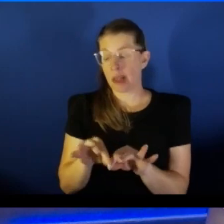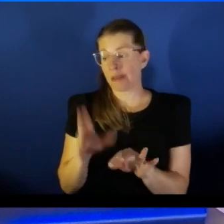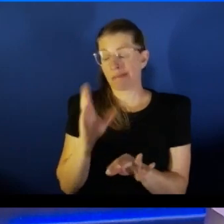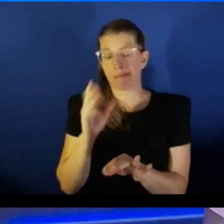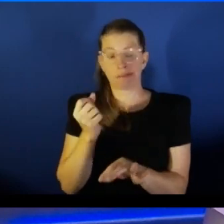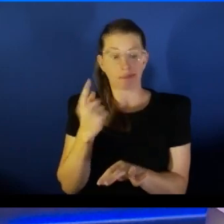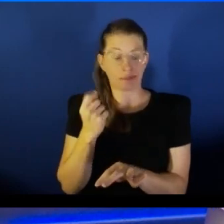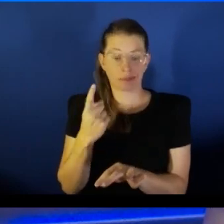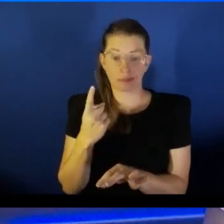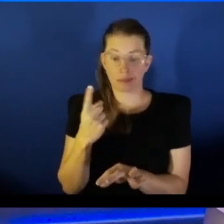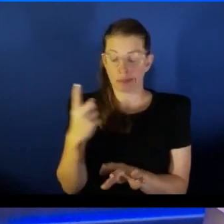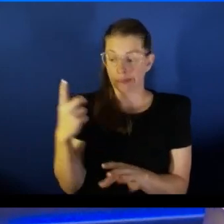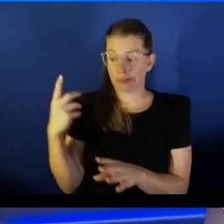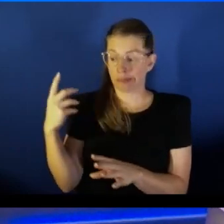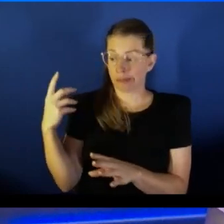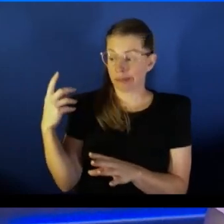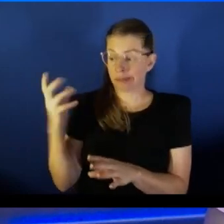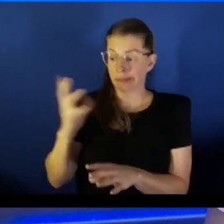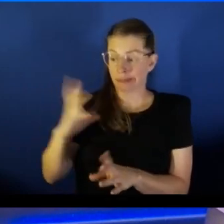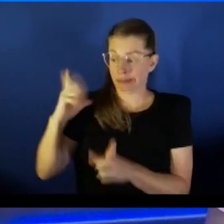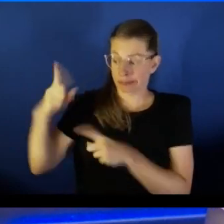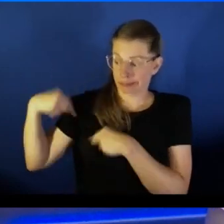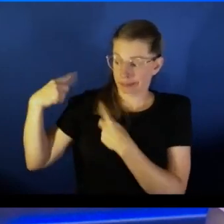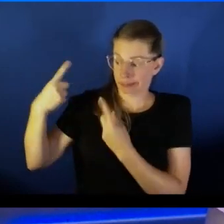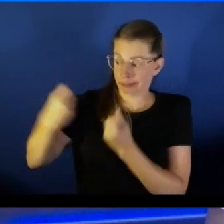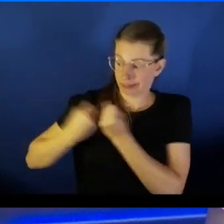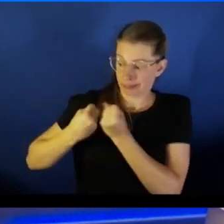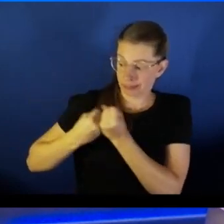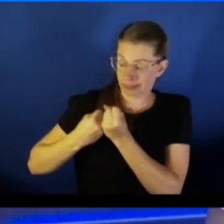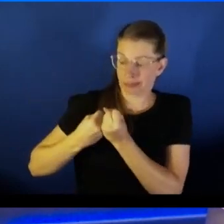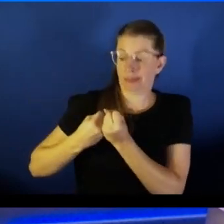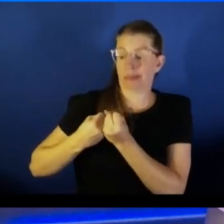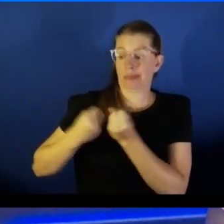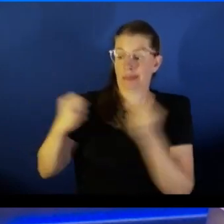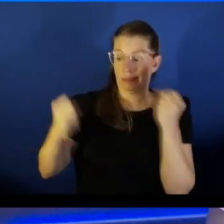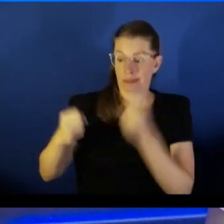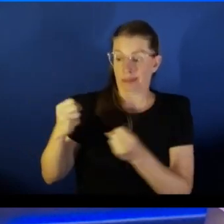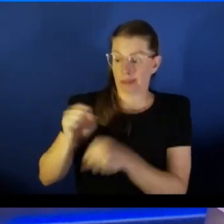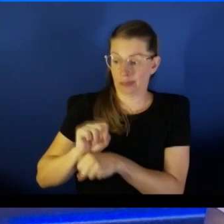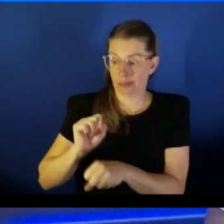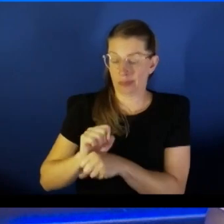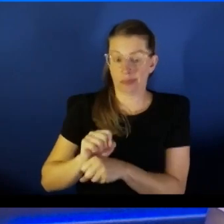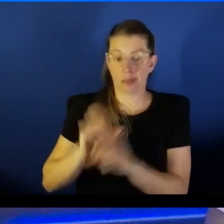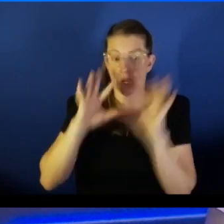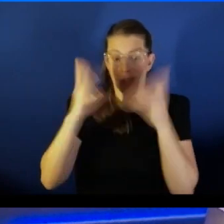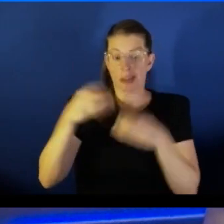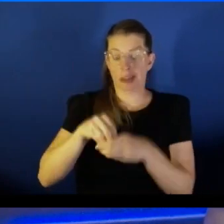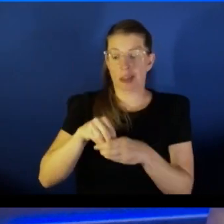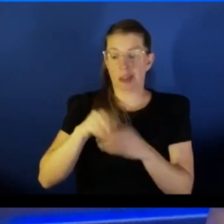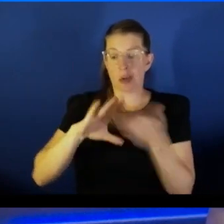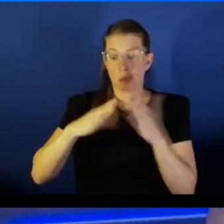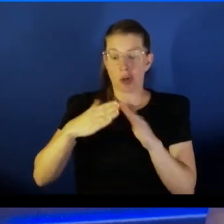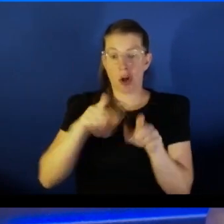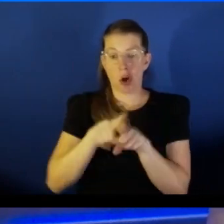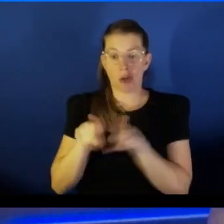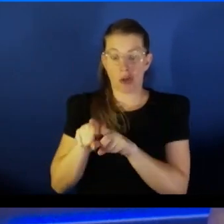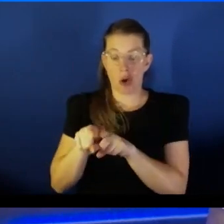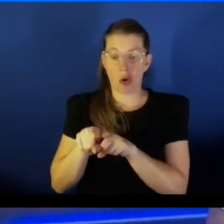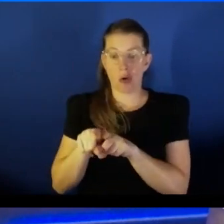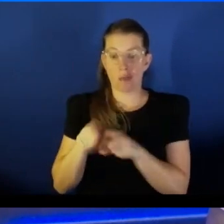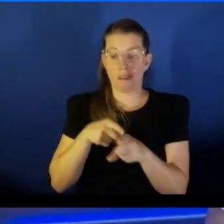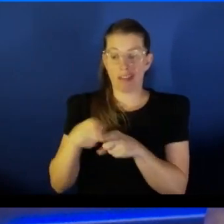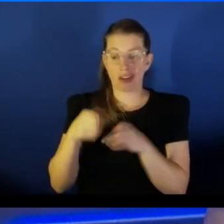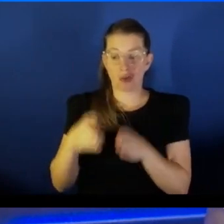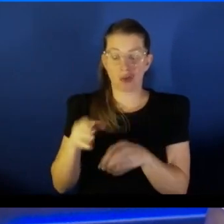multiple decades of advocacy and education work that's done by the autistic community, and also professionals who work